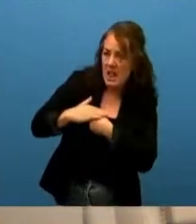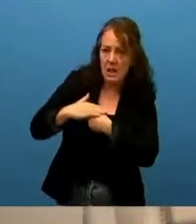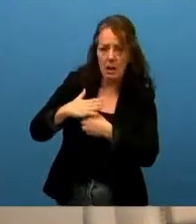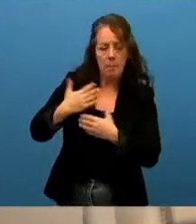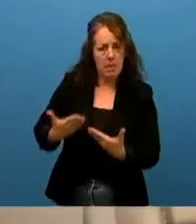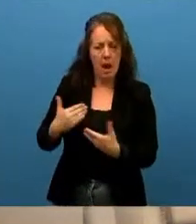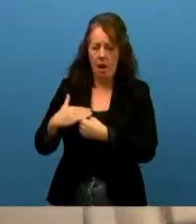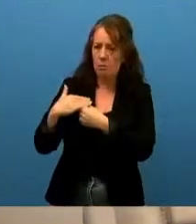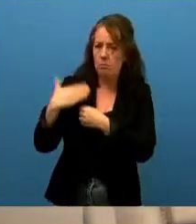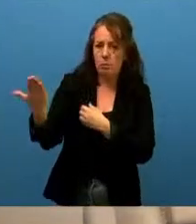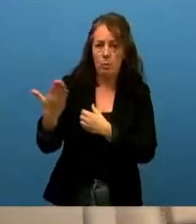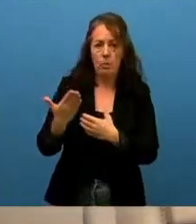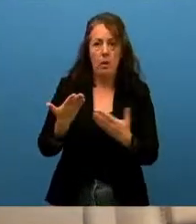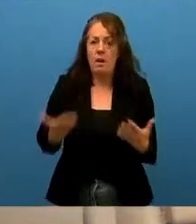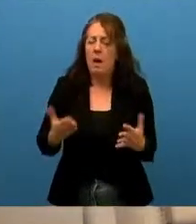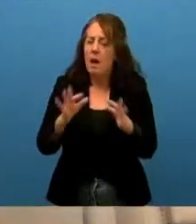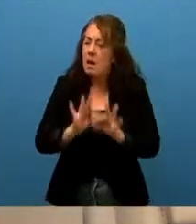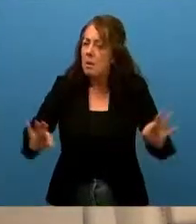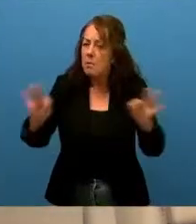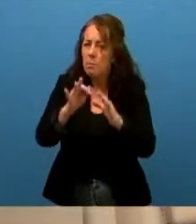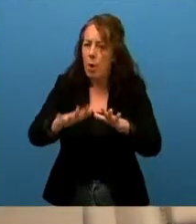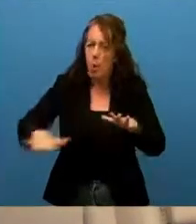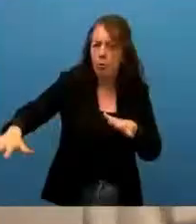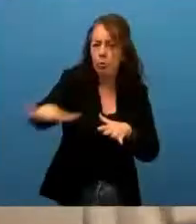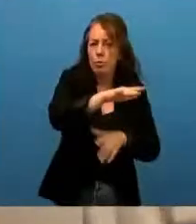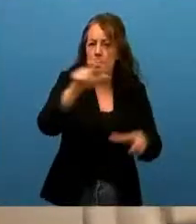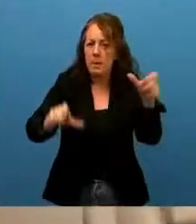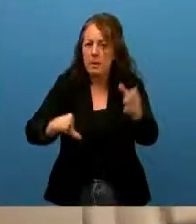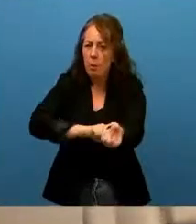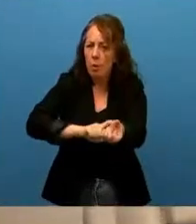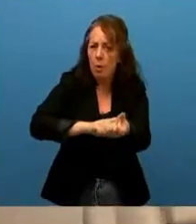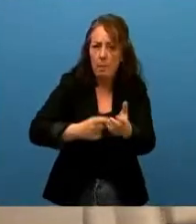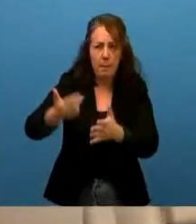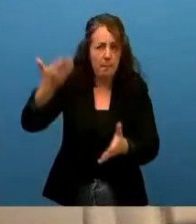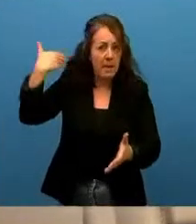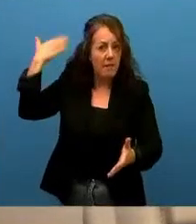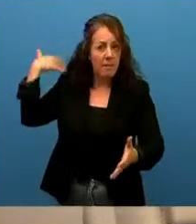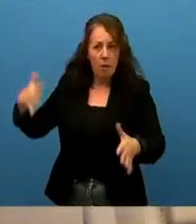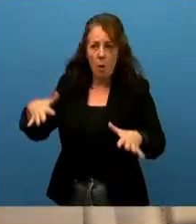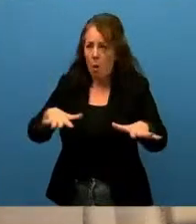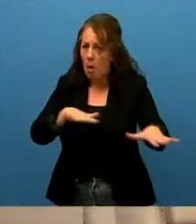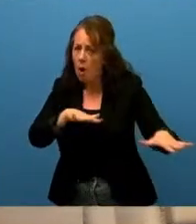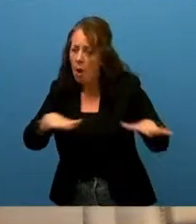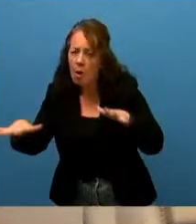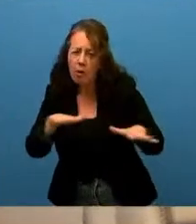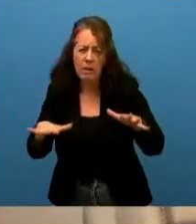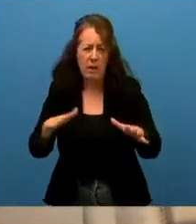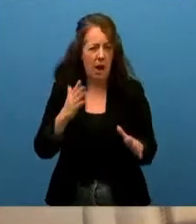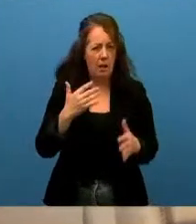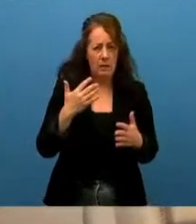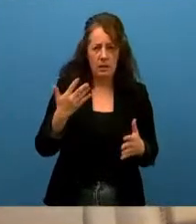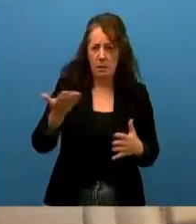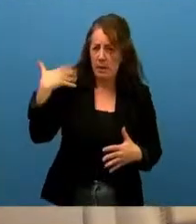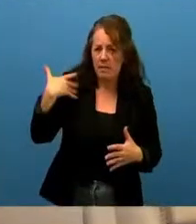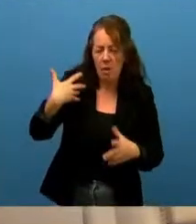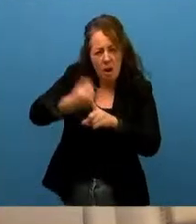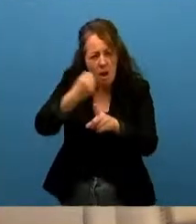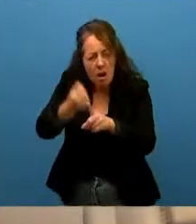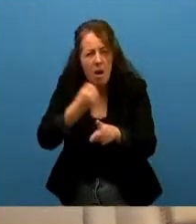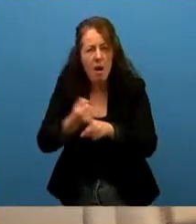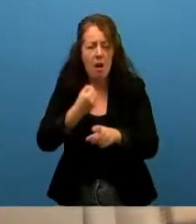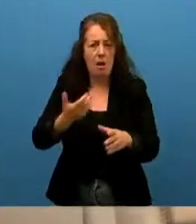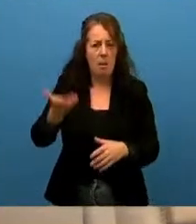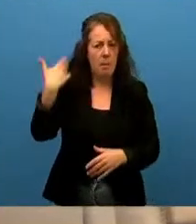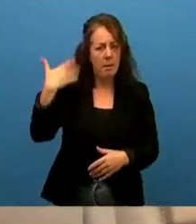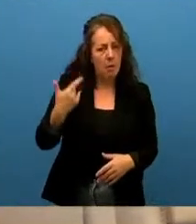this existing situation and to begin the step towards the justices. It's crucial for peoples and nations to